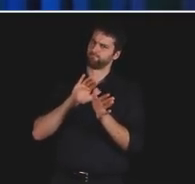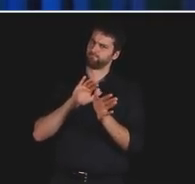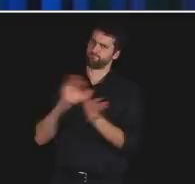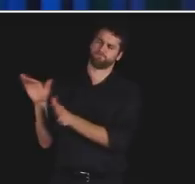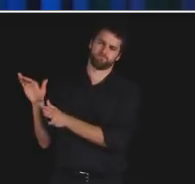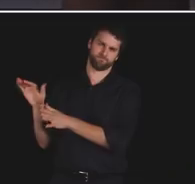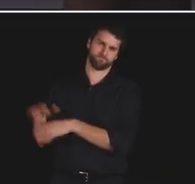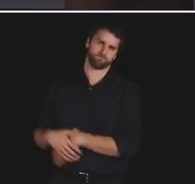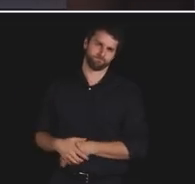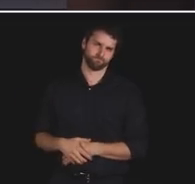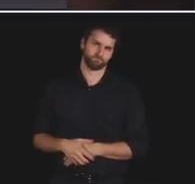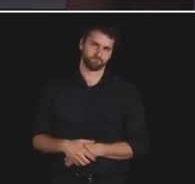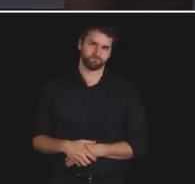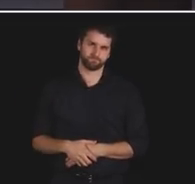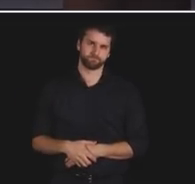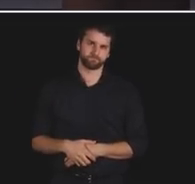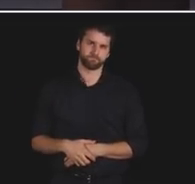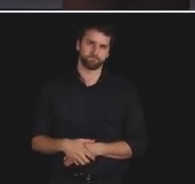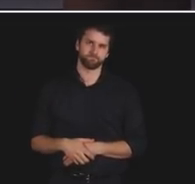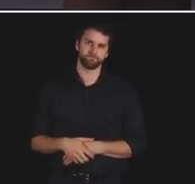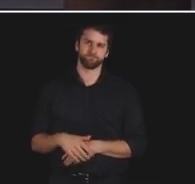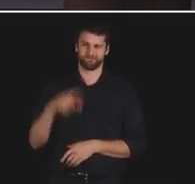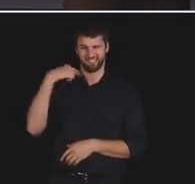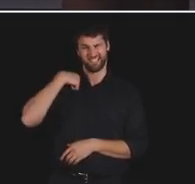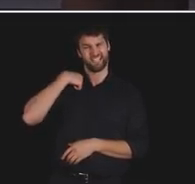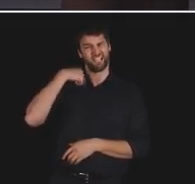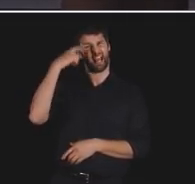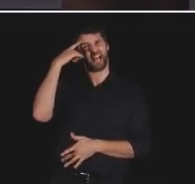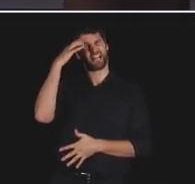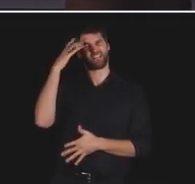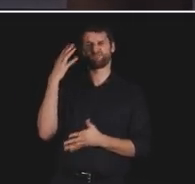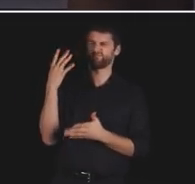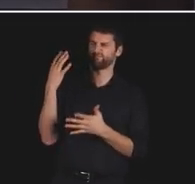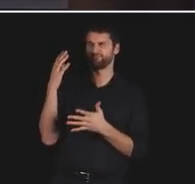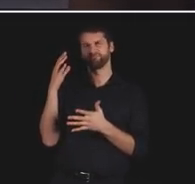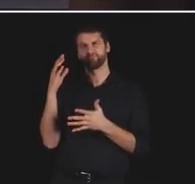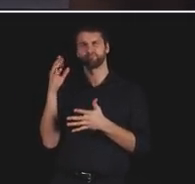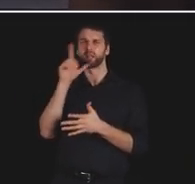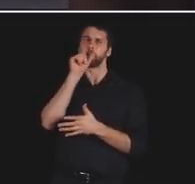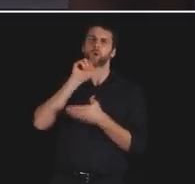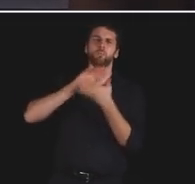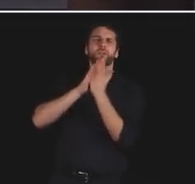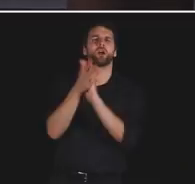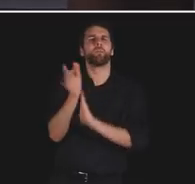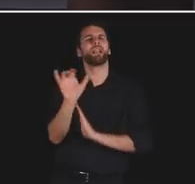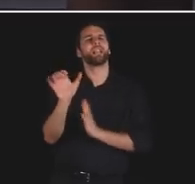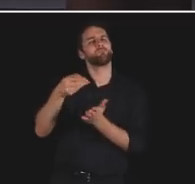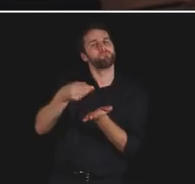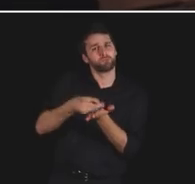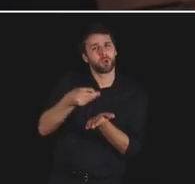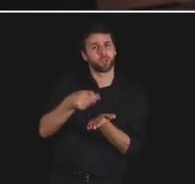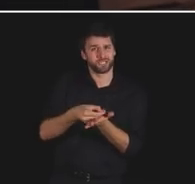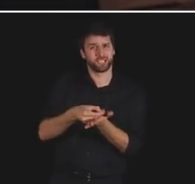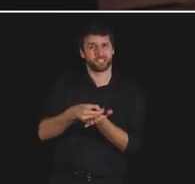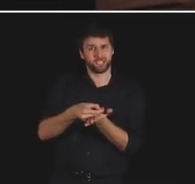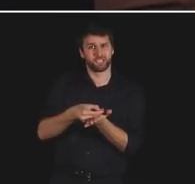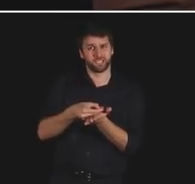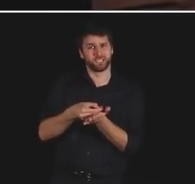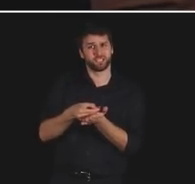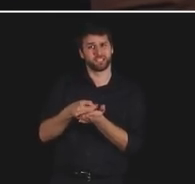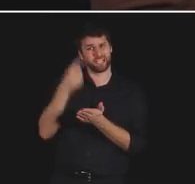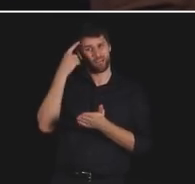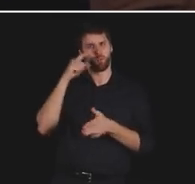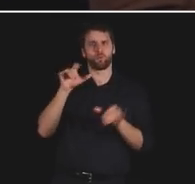this project. You can think of birds as a type of currency in some ways, and counting them helps you measure all of these other things,